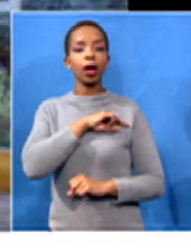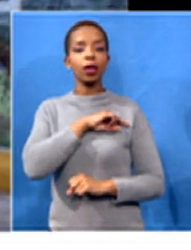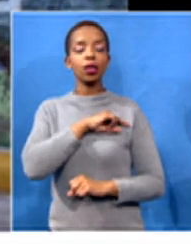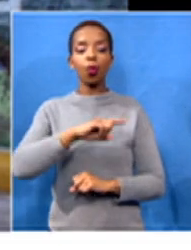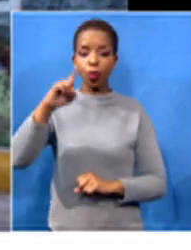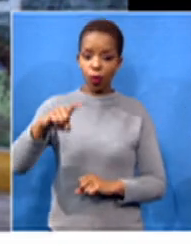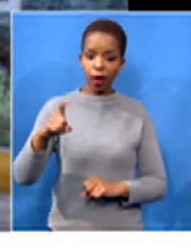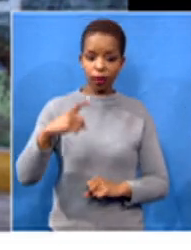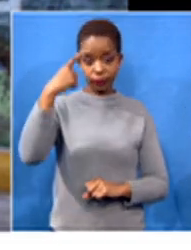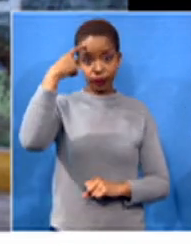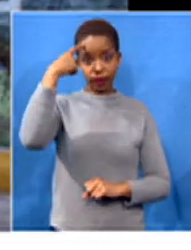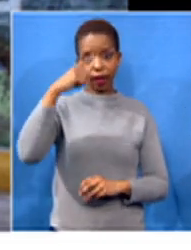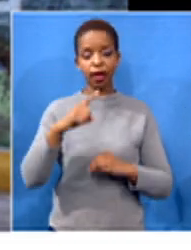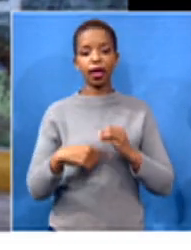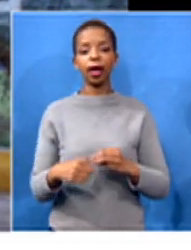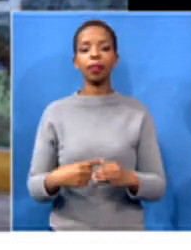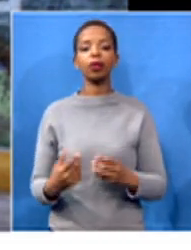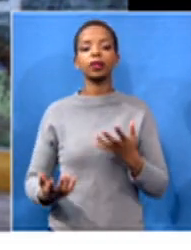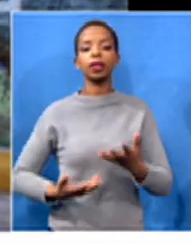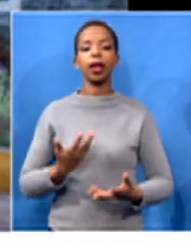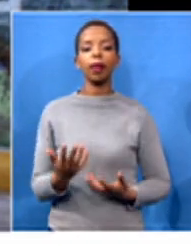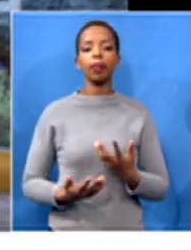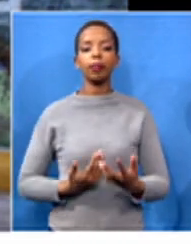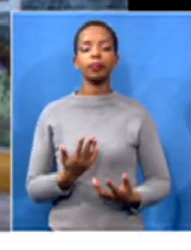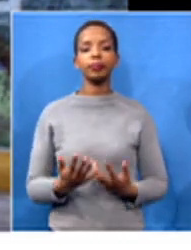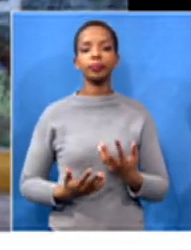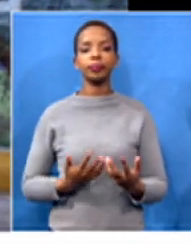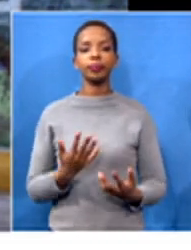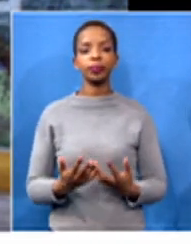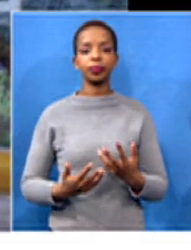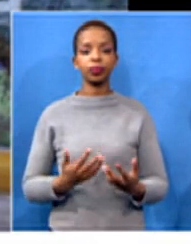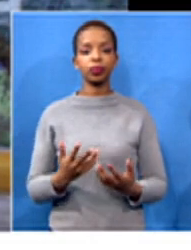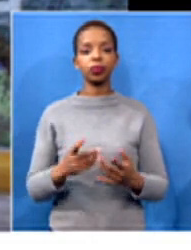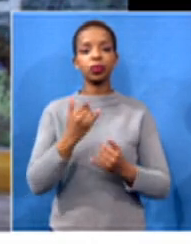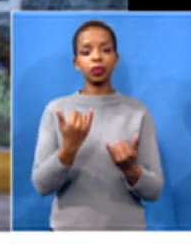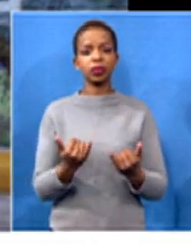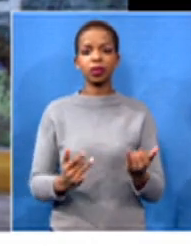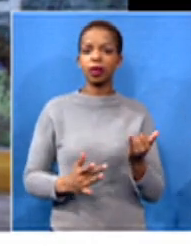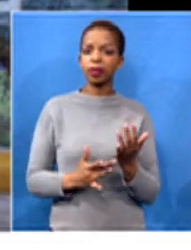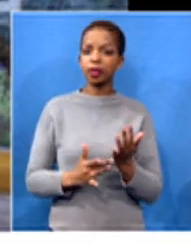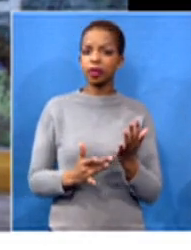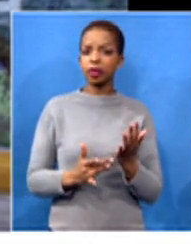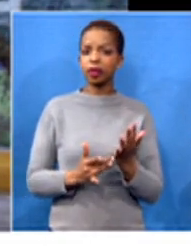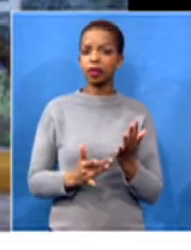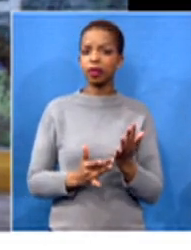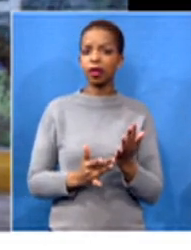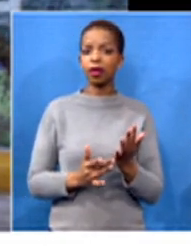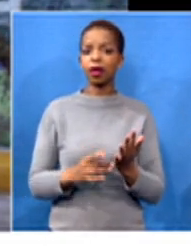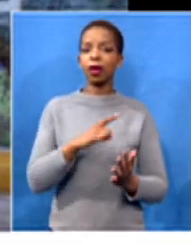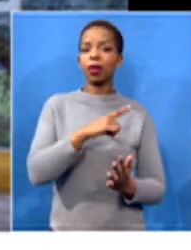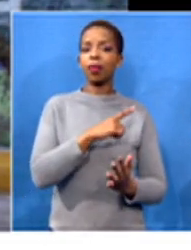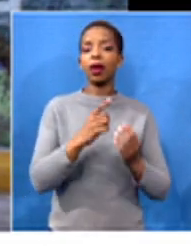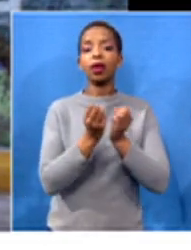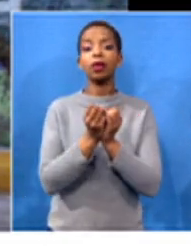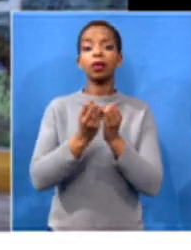think about the technical, digital education. And as much as we have downplayed that, although 4IR